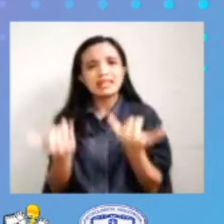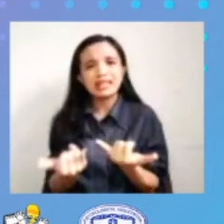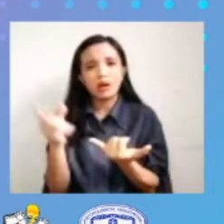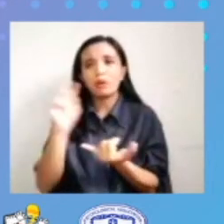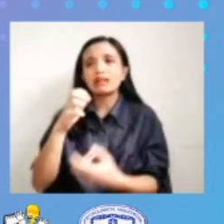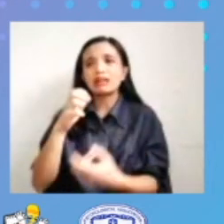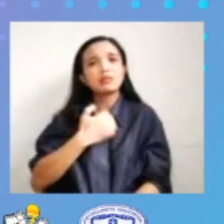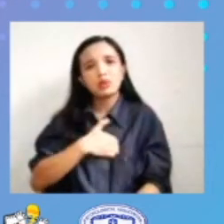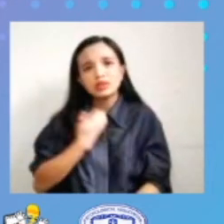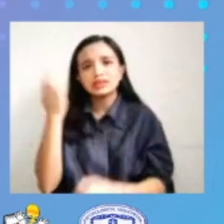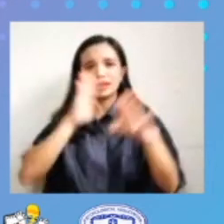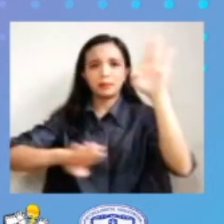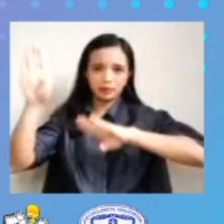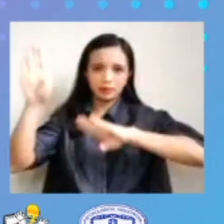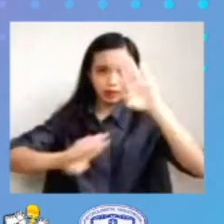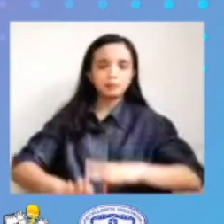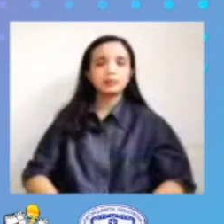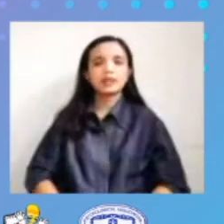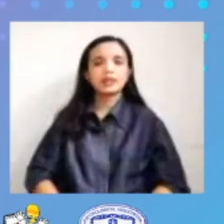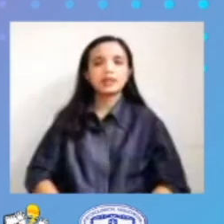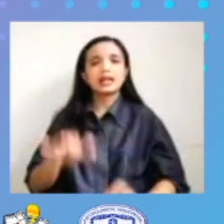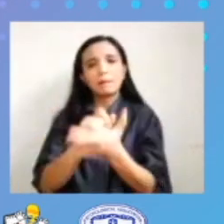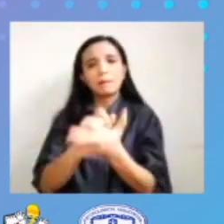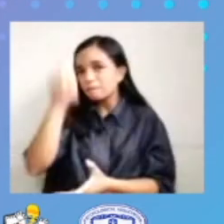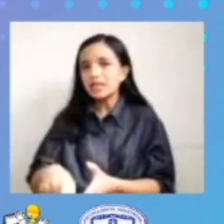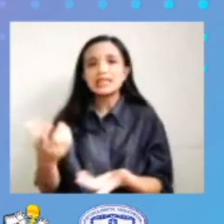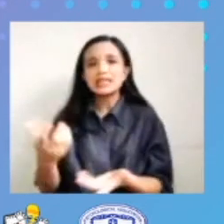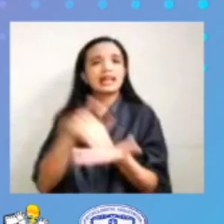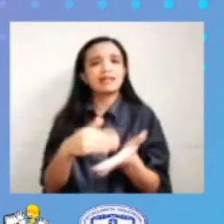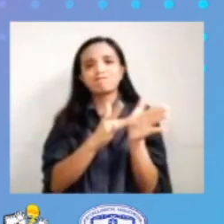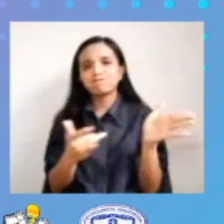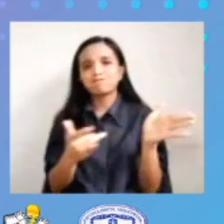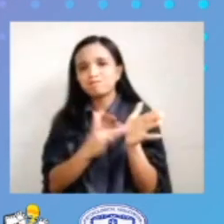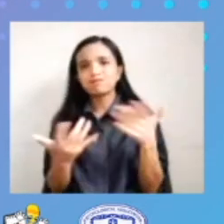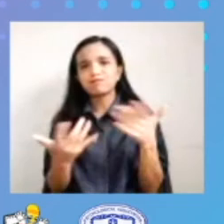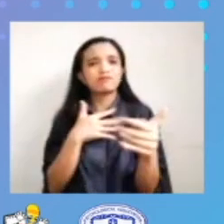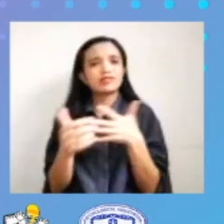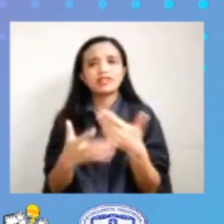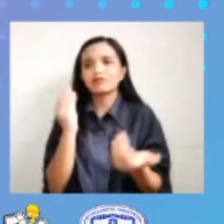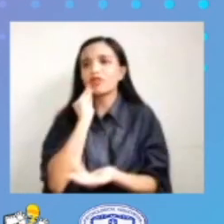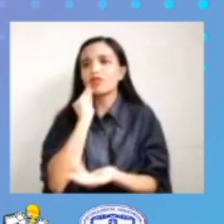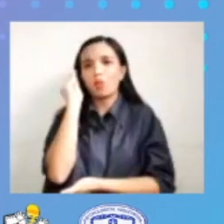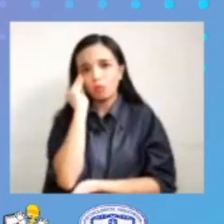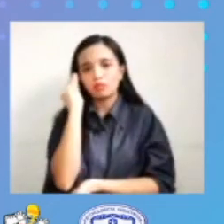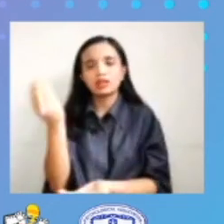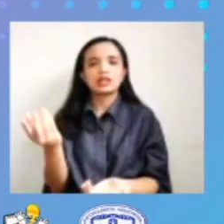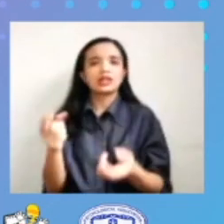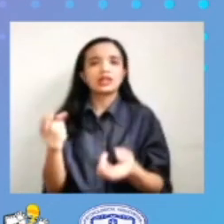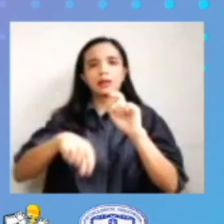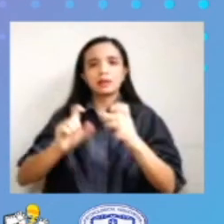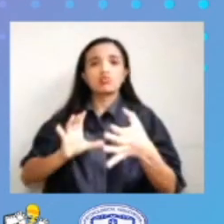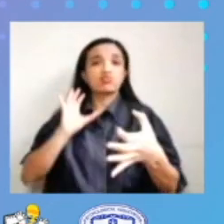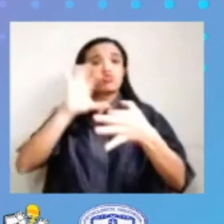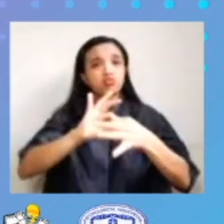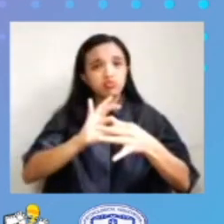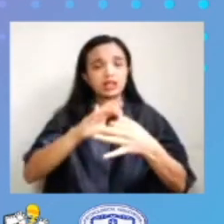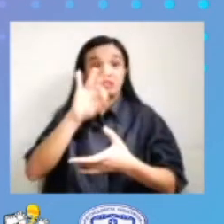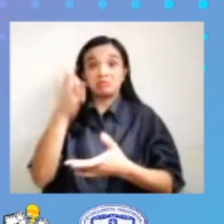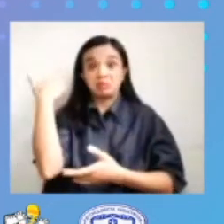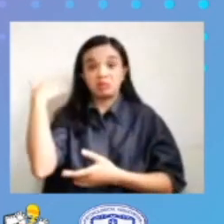Yang said, you have to make it sustainable. Kasi baka naman you're taking 2,000 calories of just